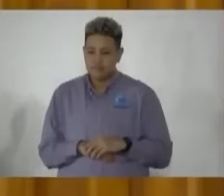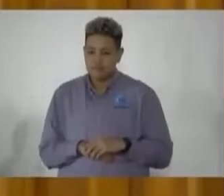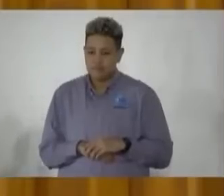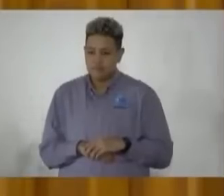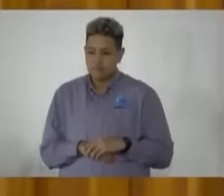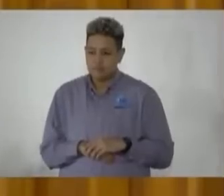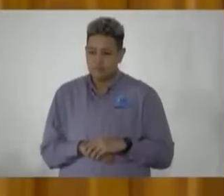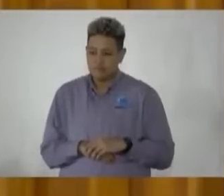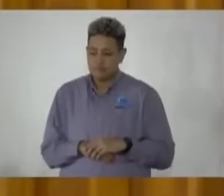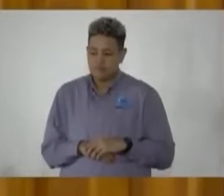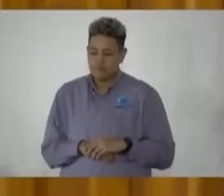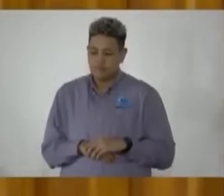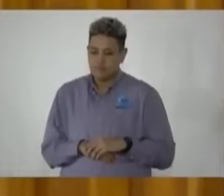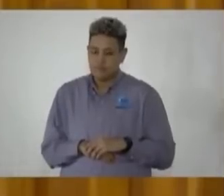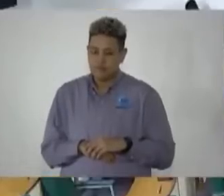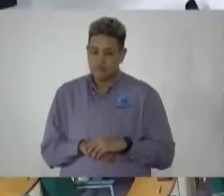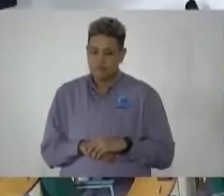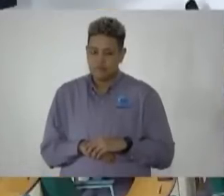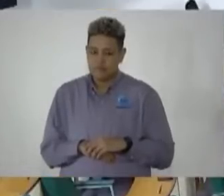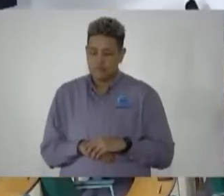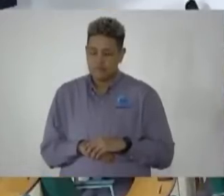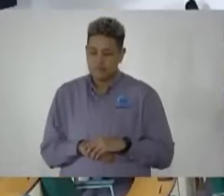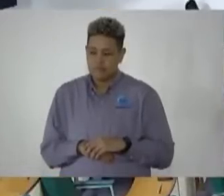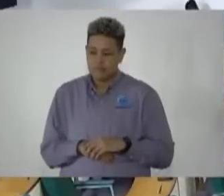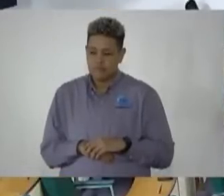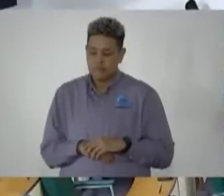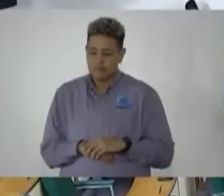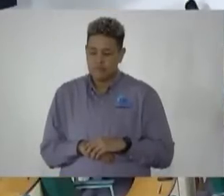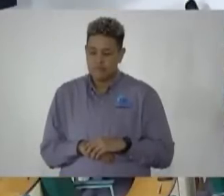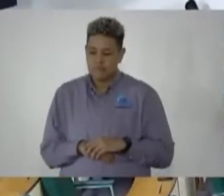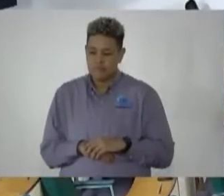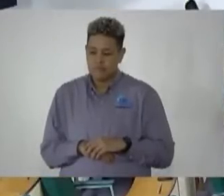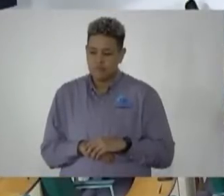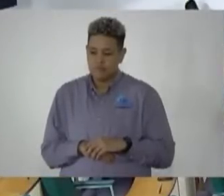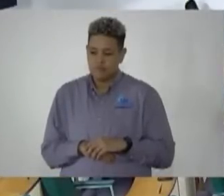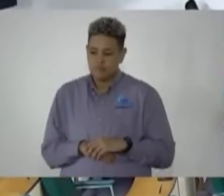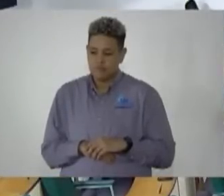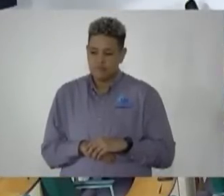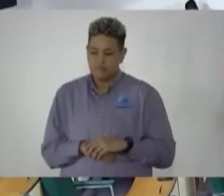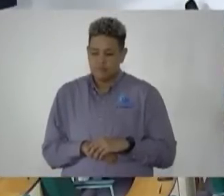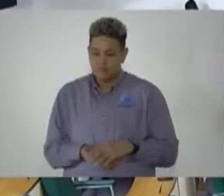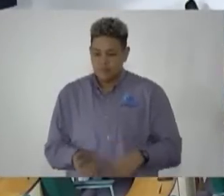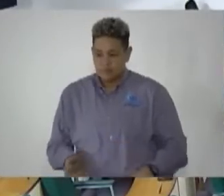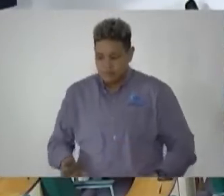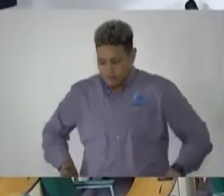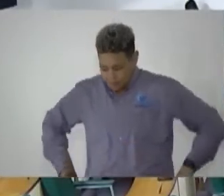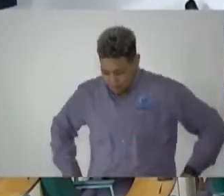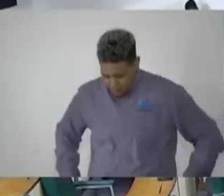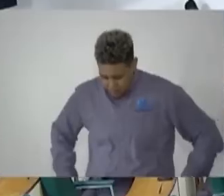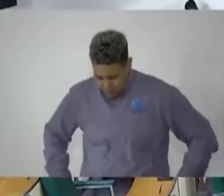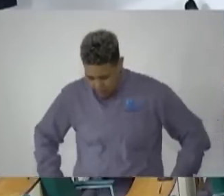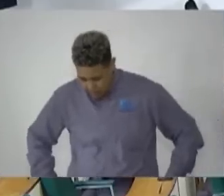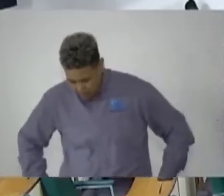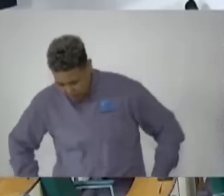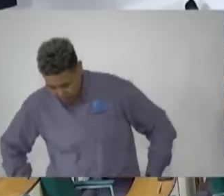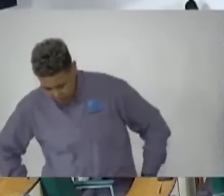Thank you very much. Mr. President,